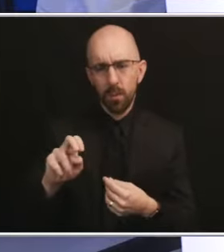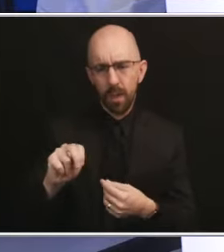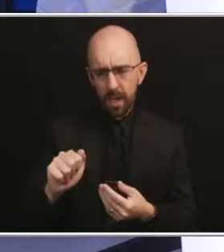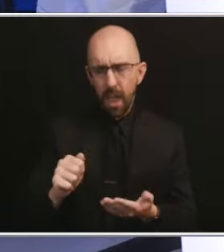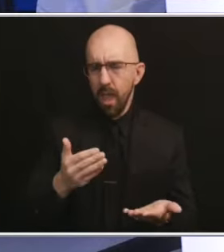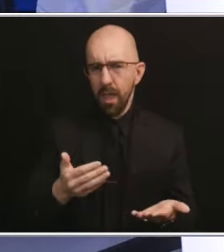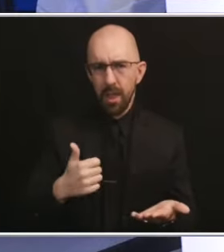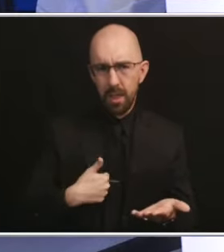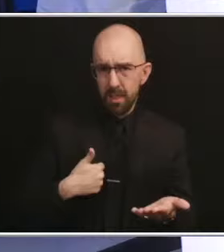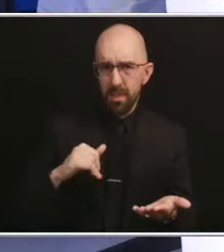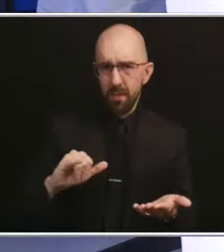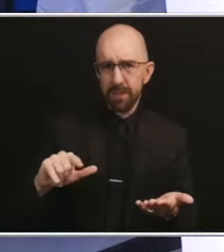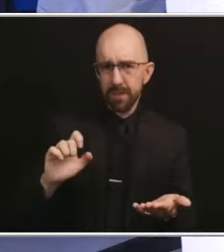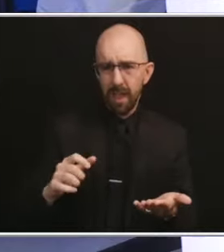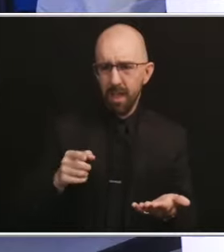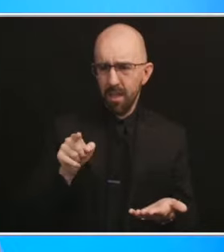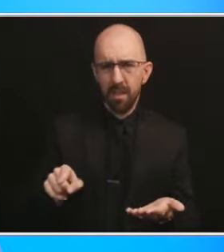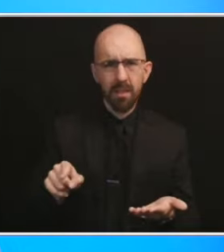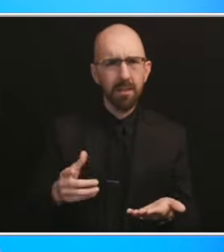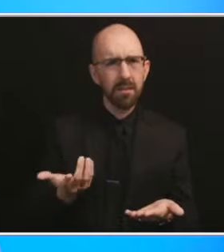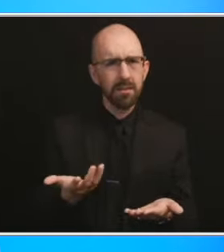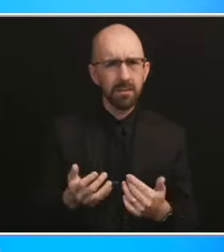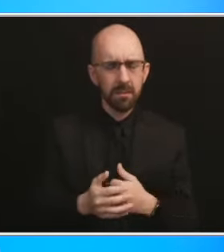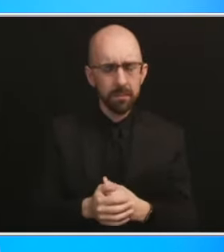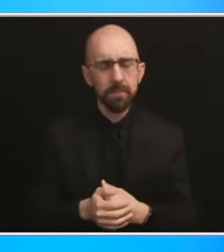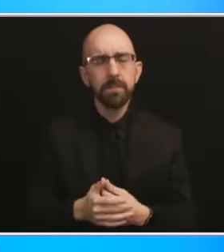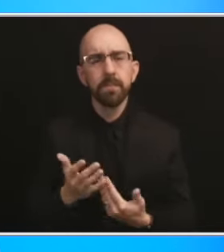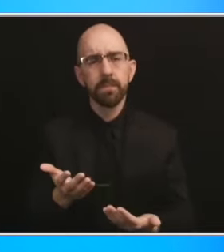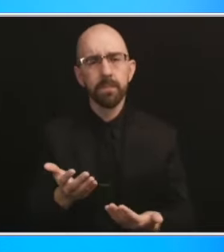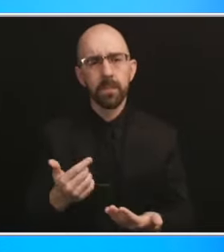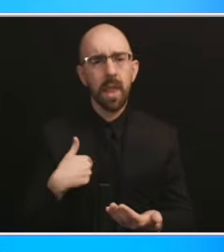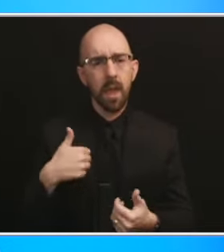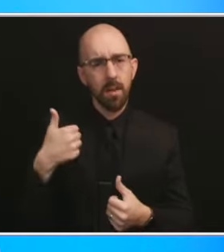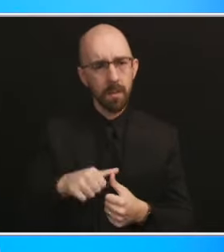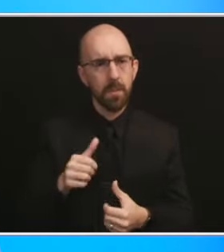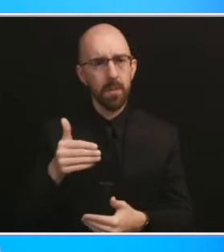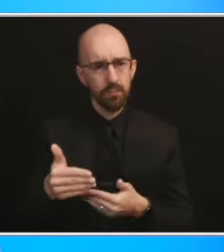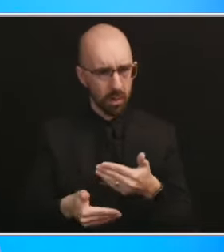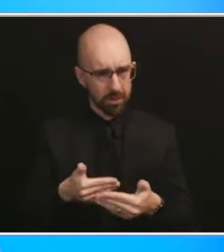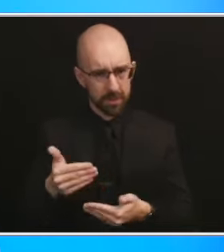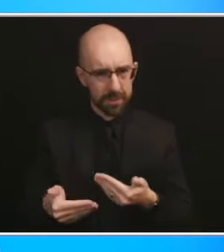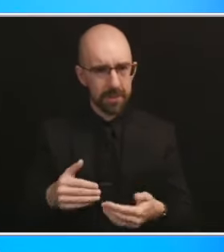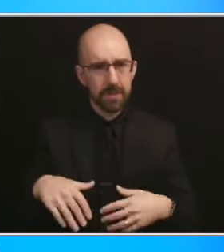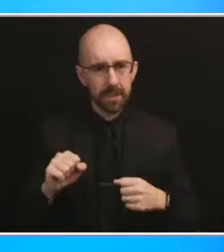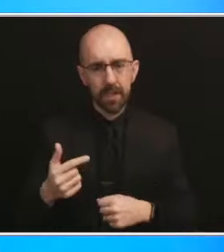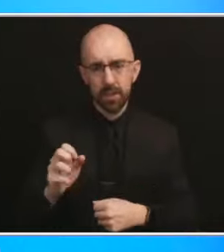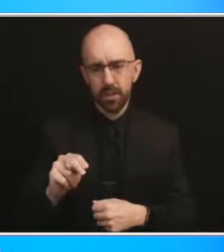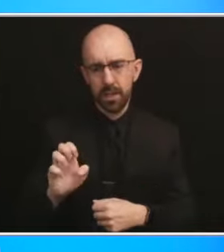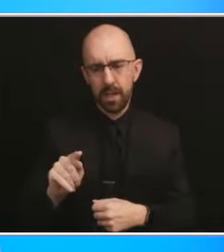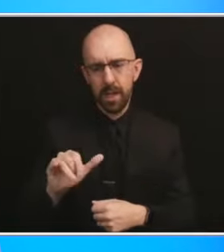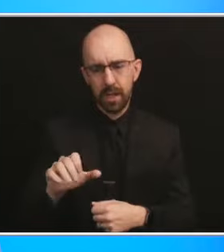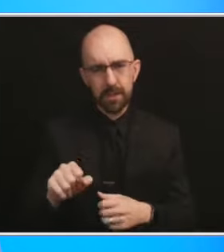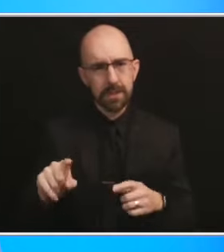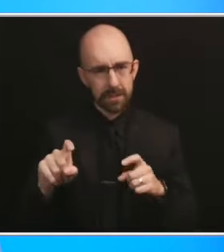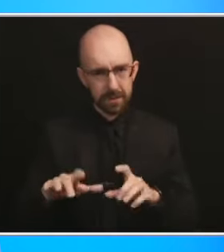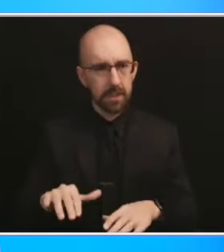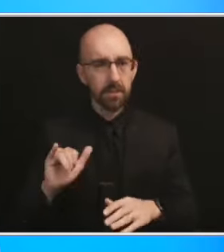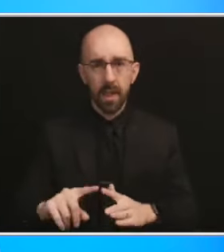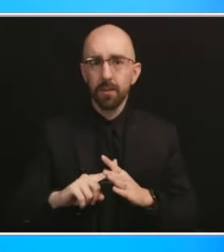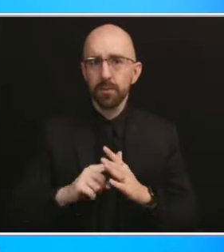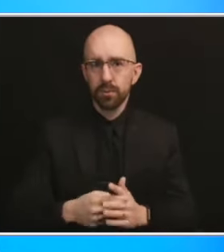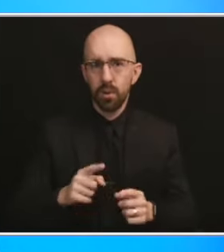related? Well, I definitely remember the process and taking the genetics test, and so that was the start to figure